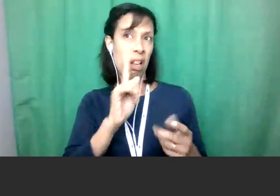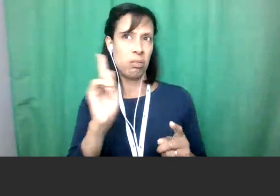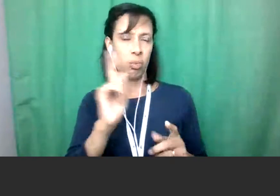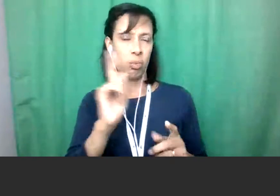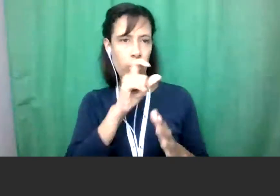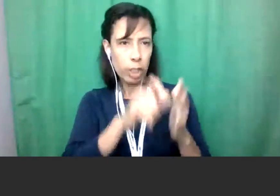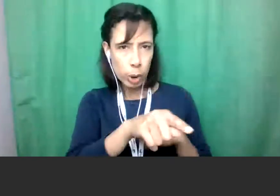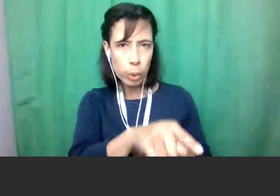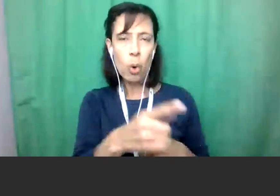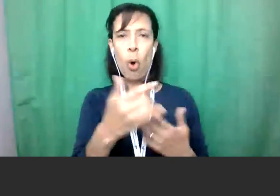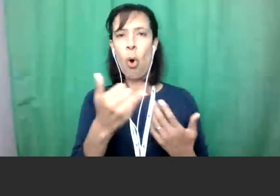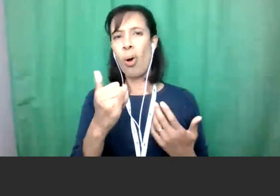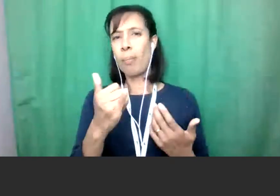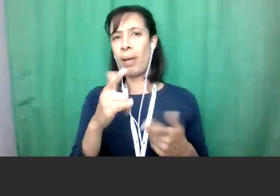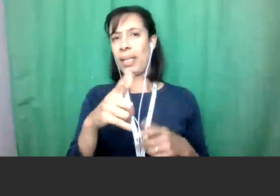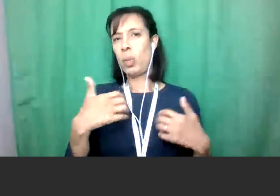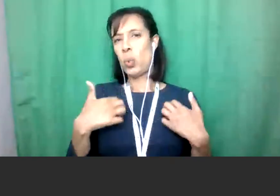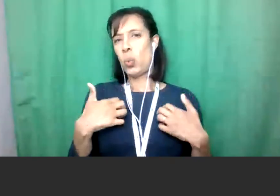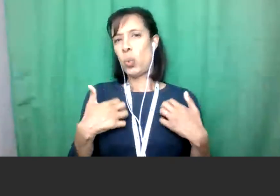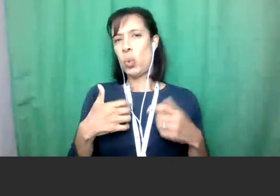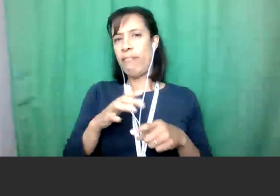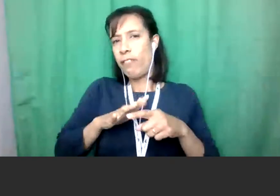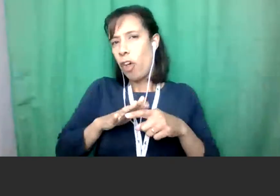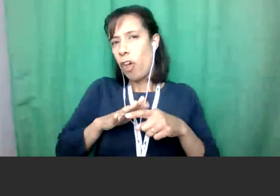phonics teaching in early, etc., etc.?